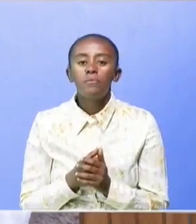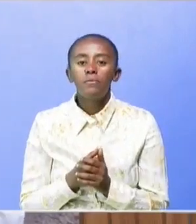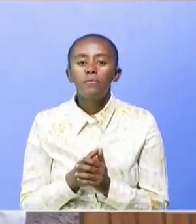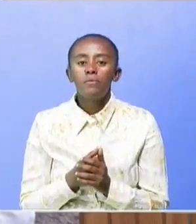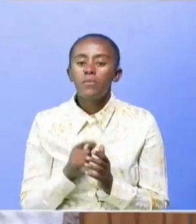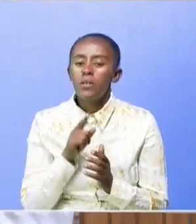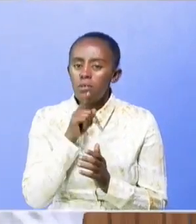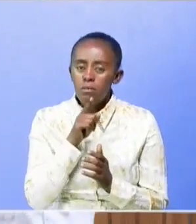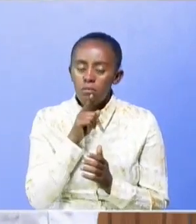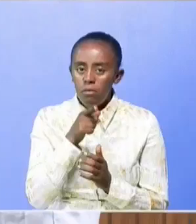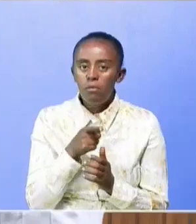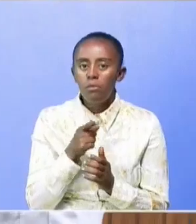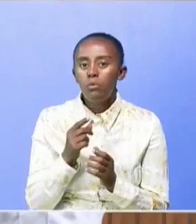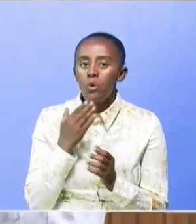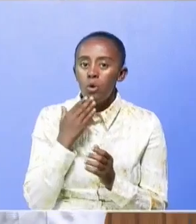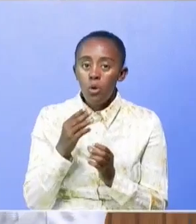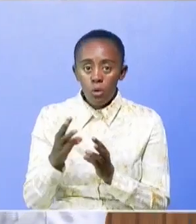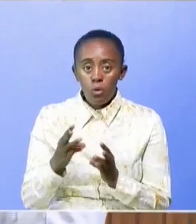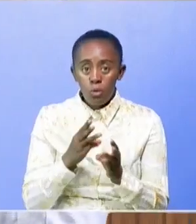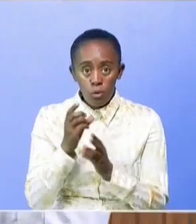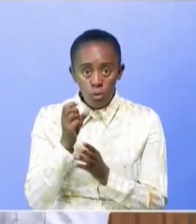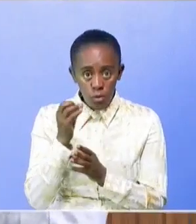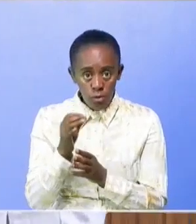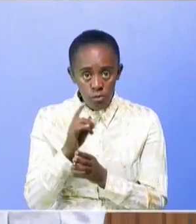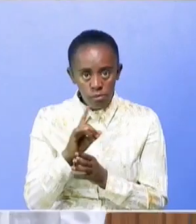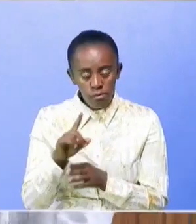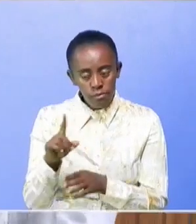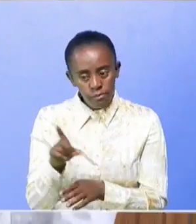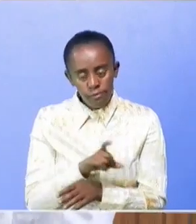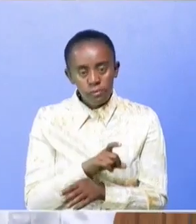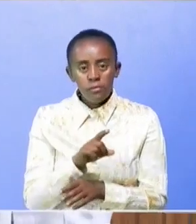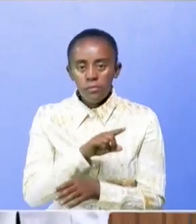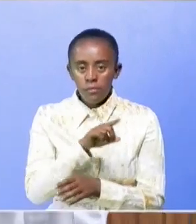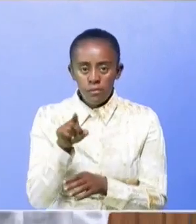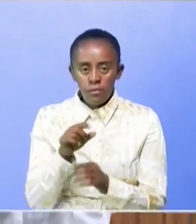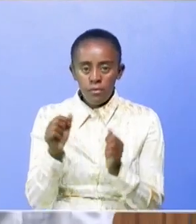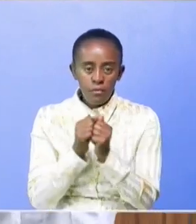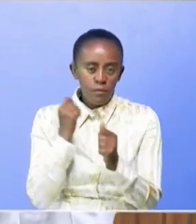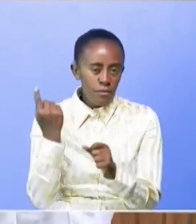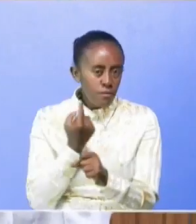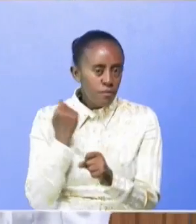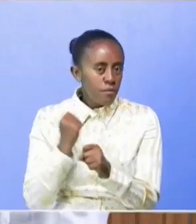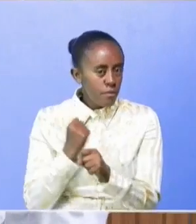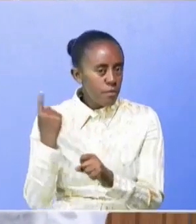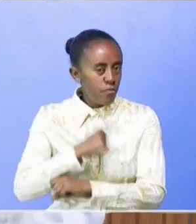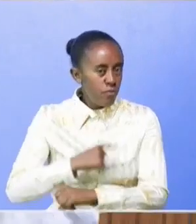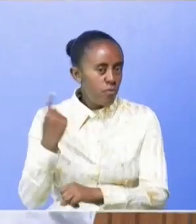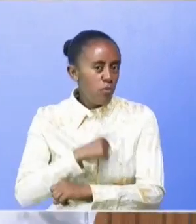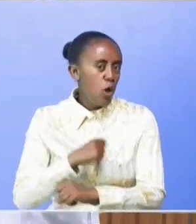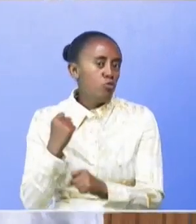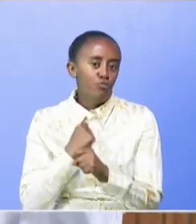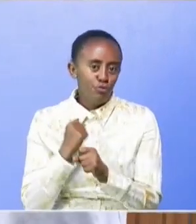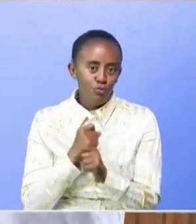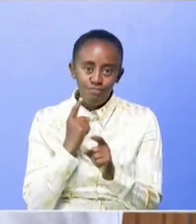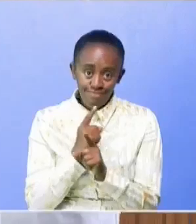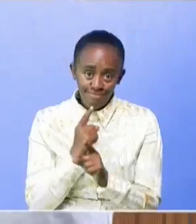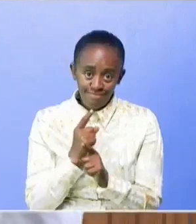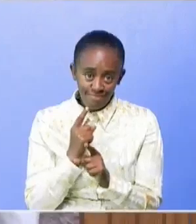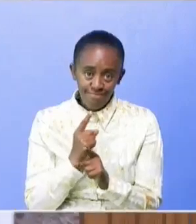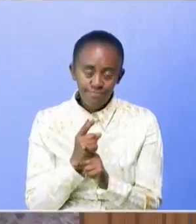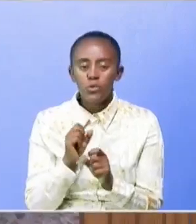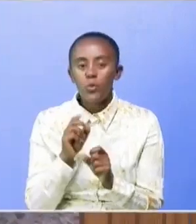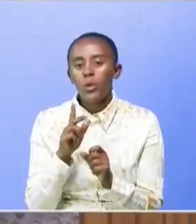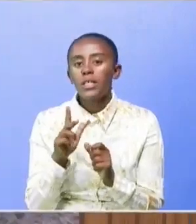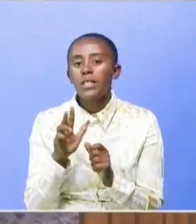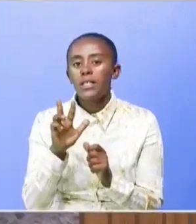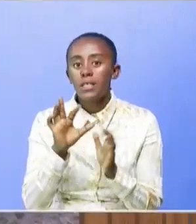a really good way of being there and always doing their job correctly. Okay, number